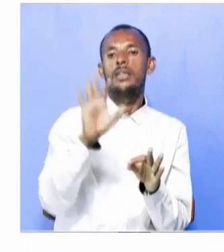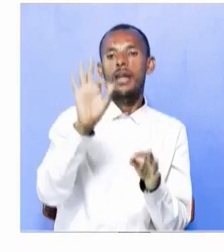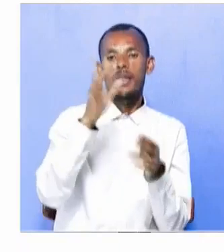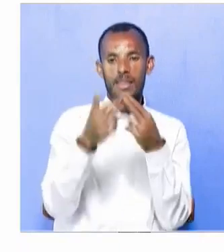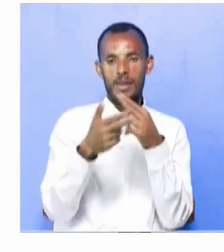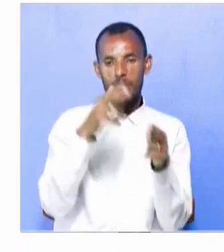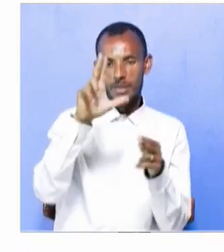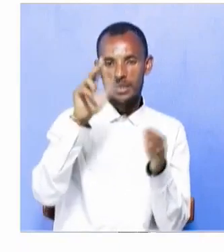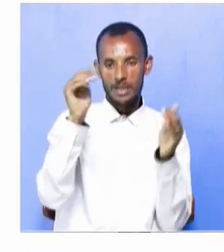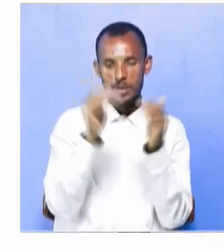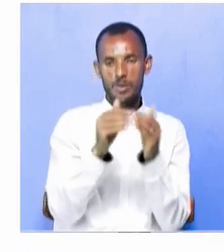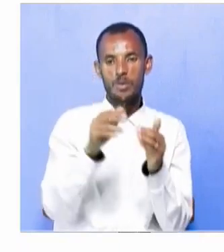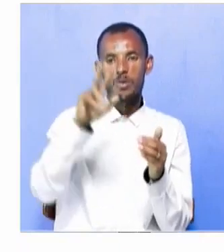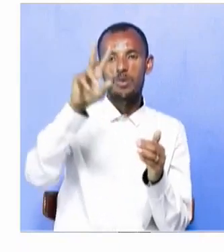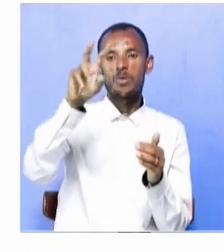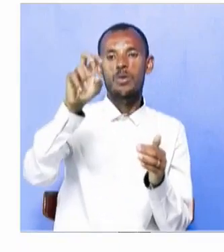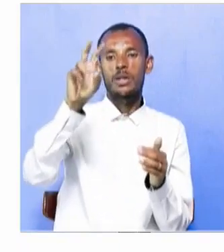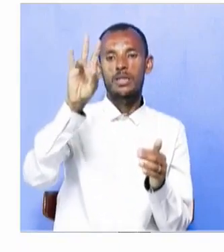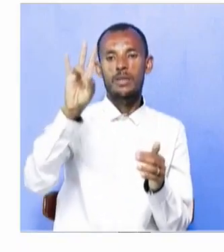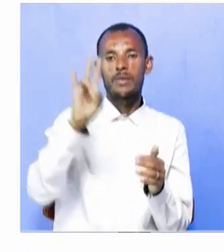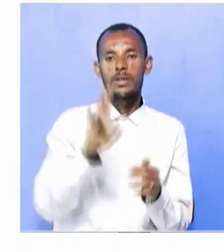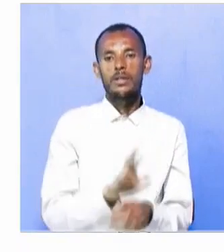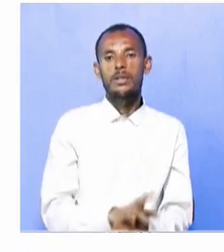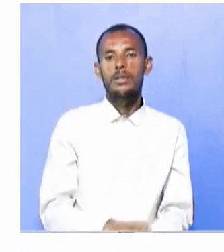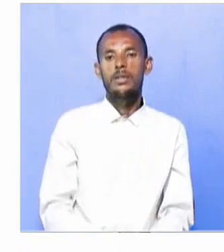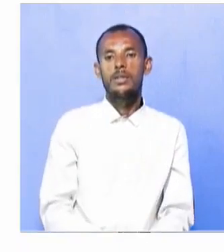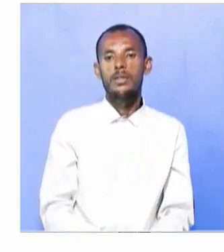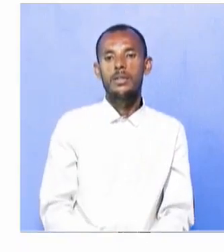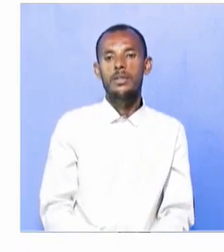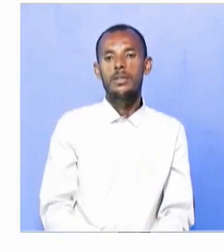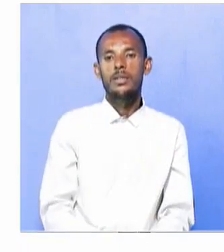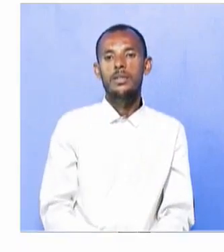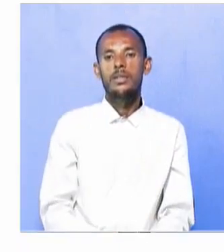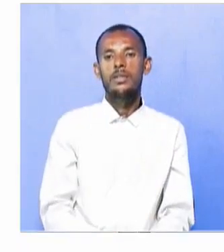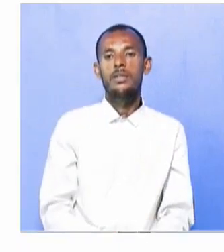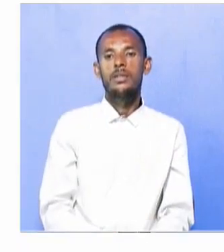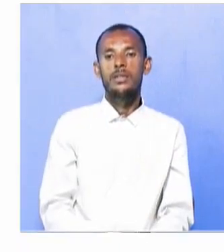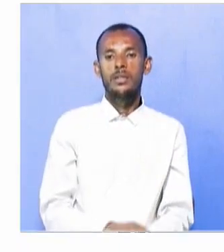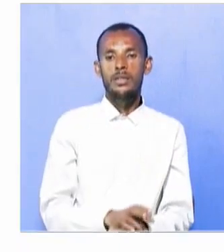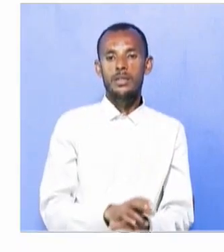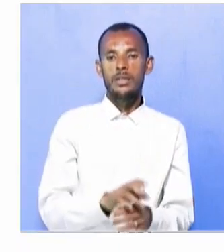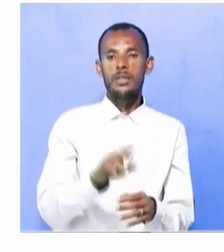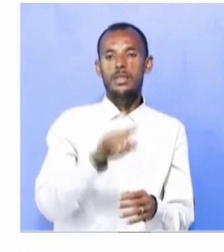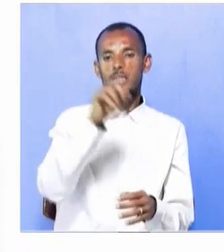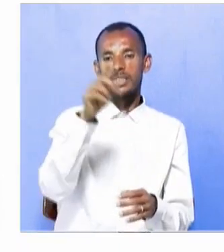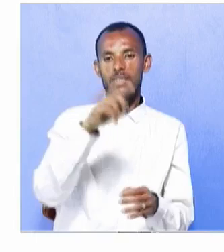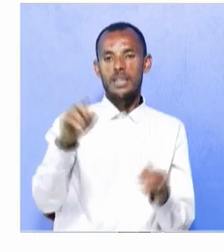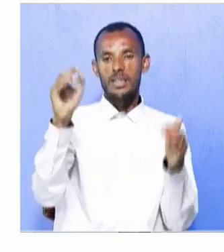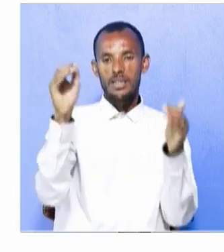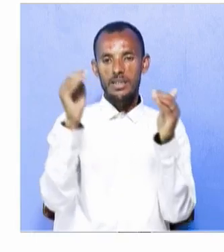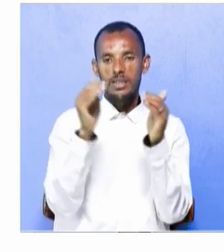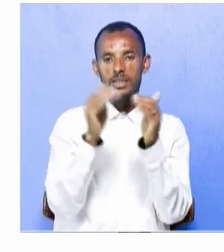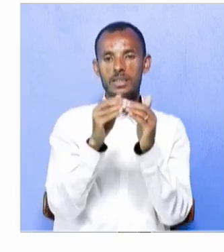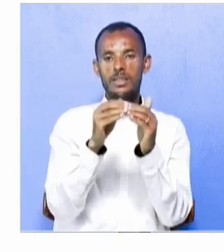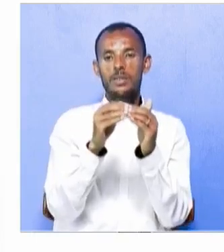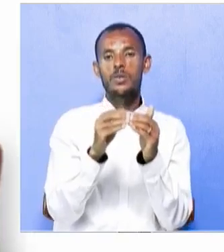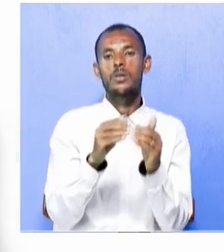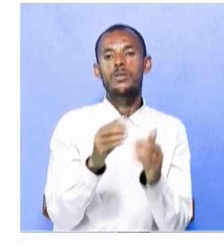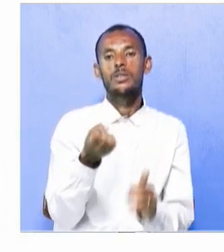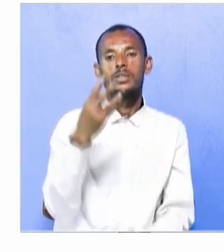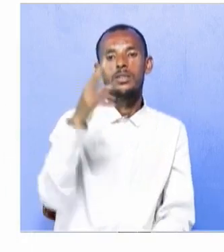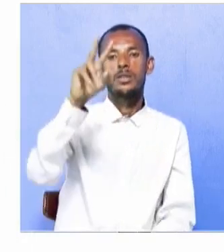3 is equal to z times 1, which is z. So the third unknown variable